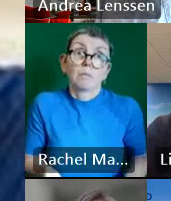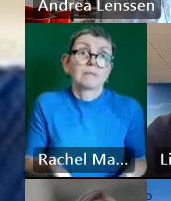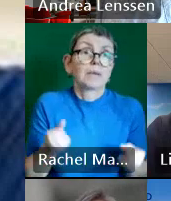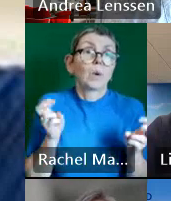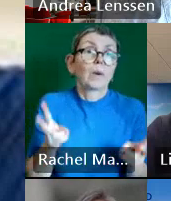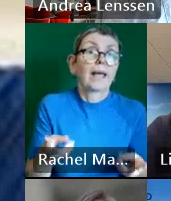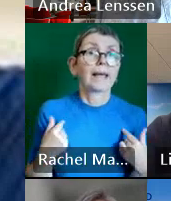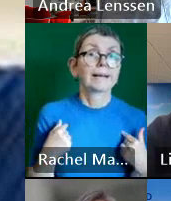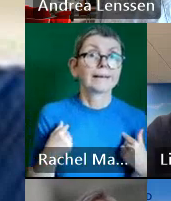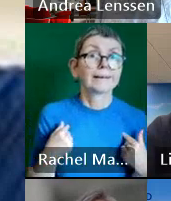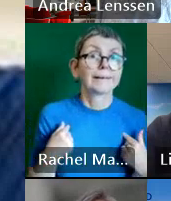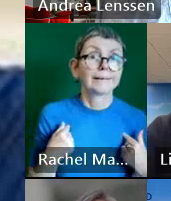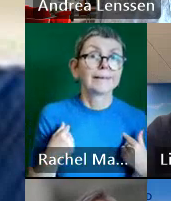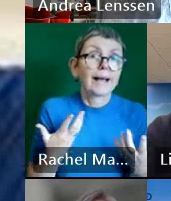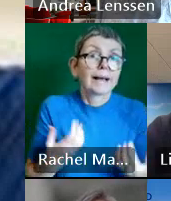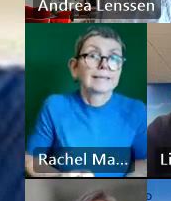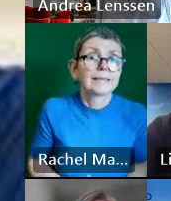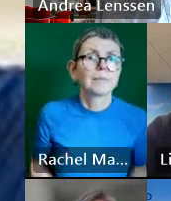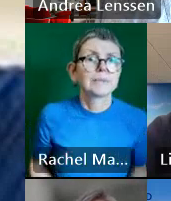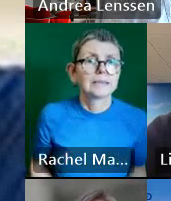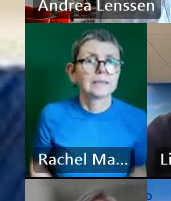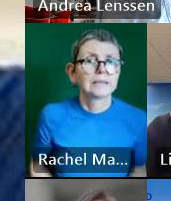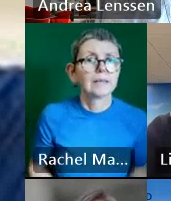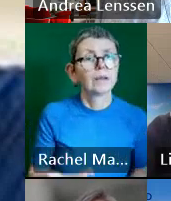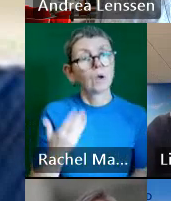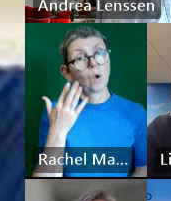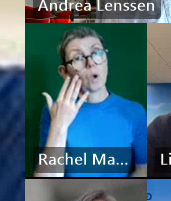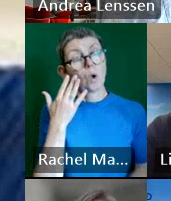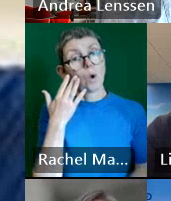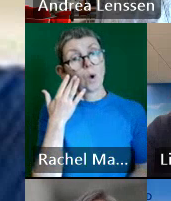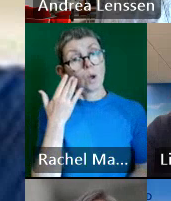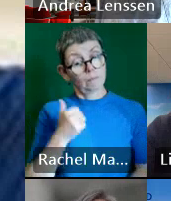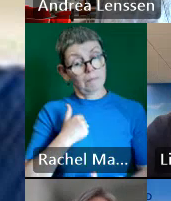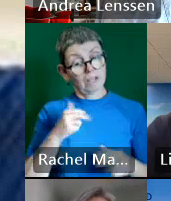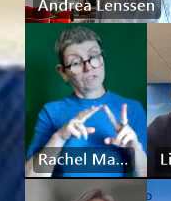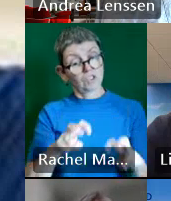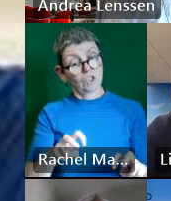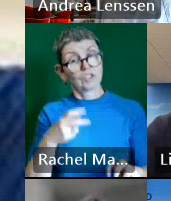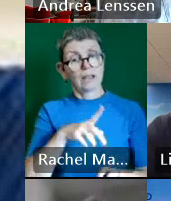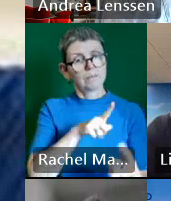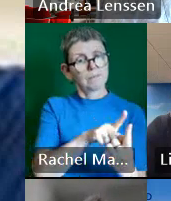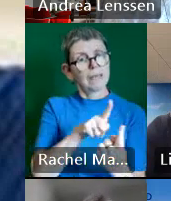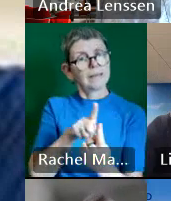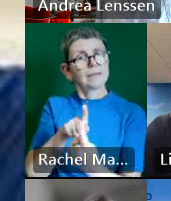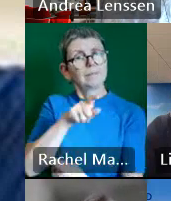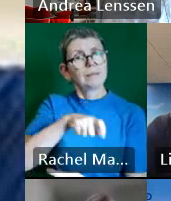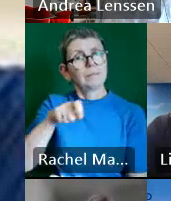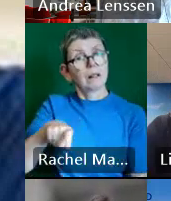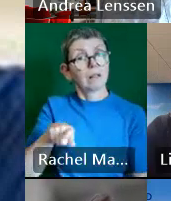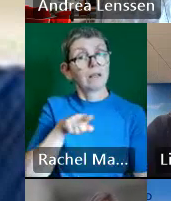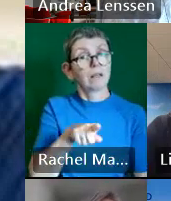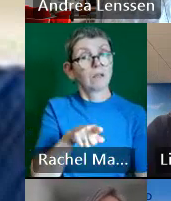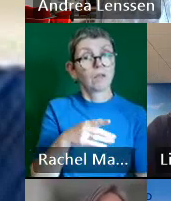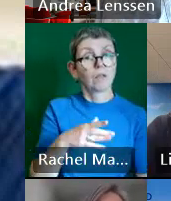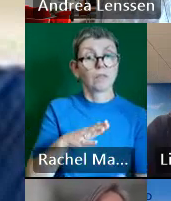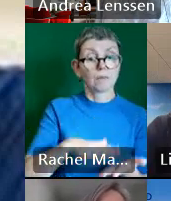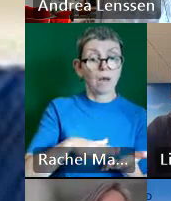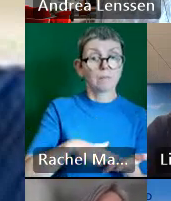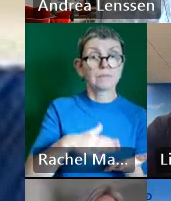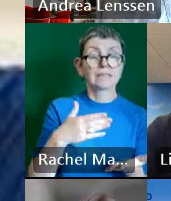this work, I run into patients that had issues where they delivered their babies and they said they were in